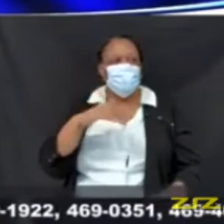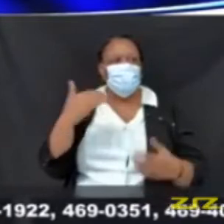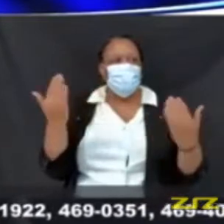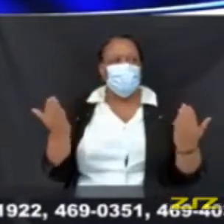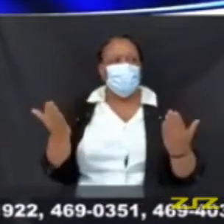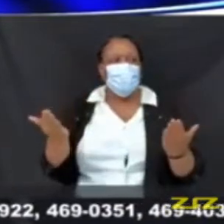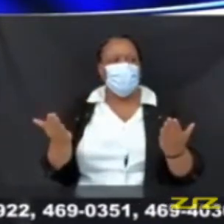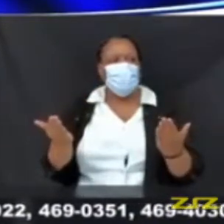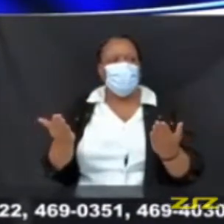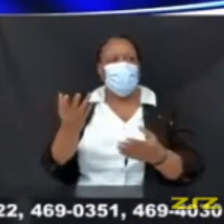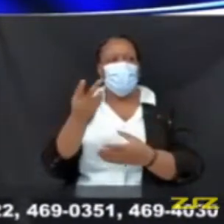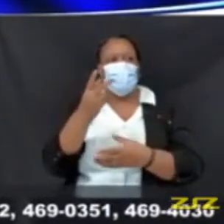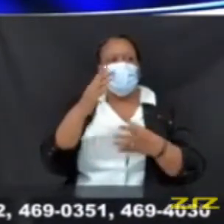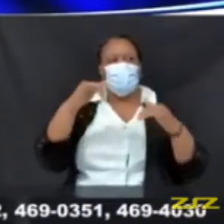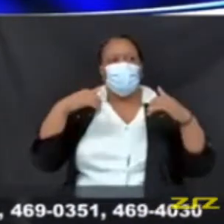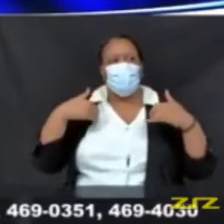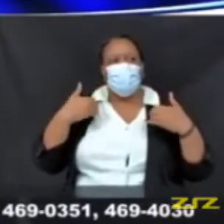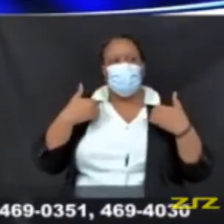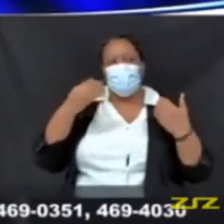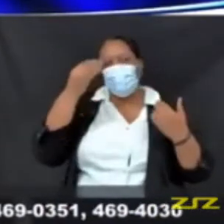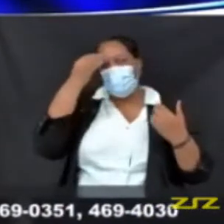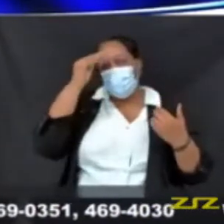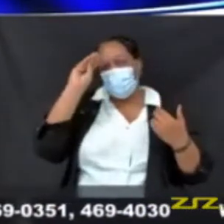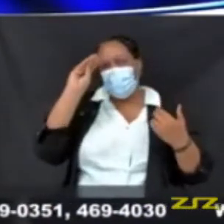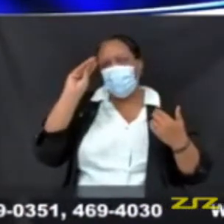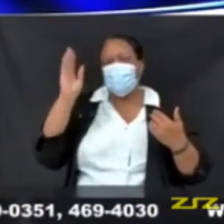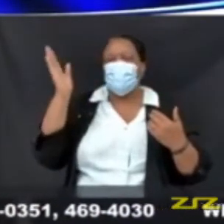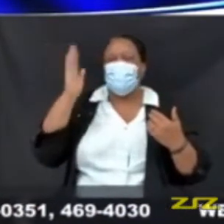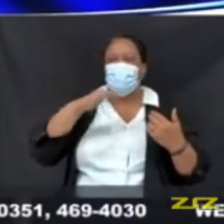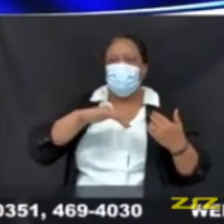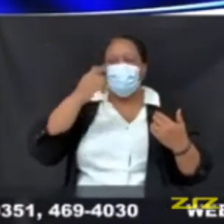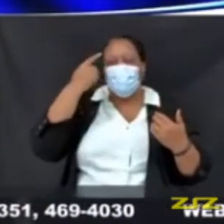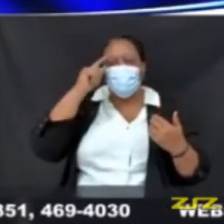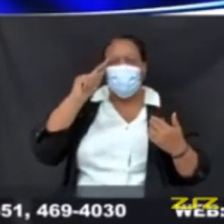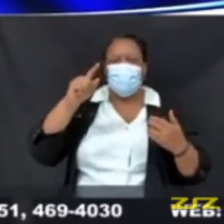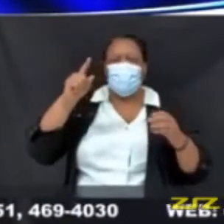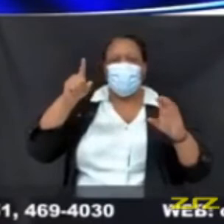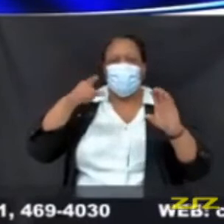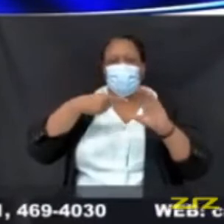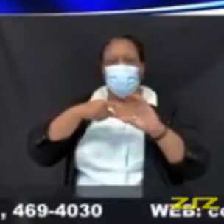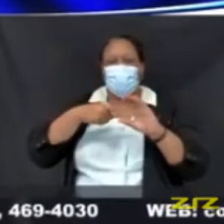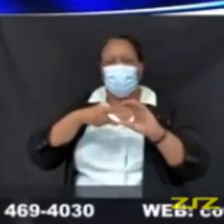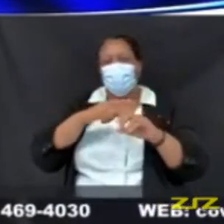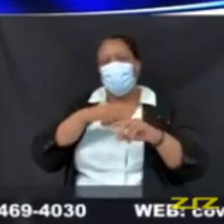an IT technician in support of our operations here. Thank